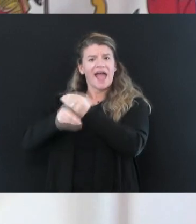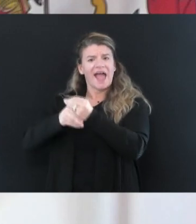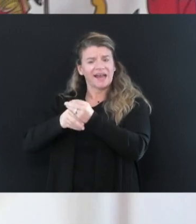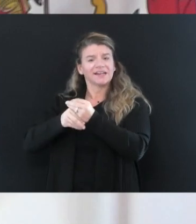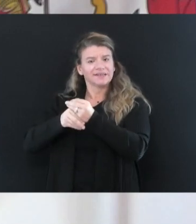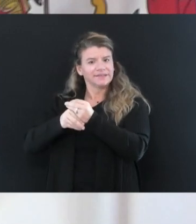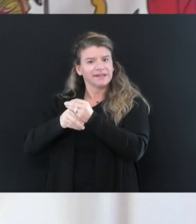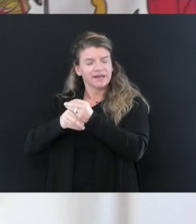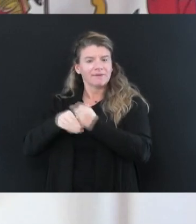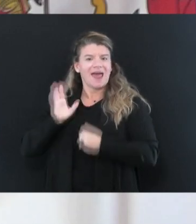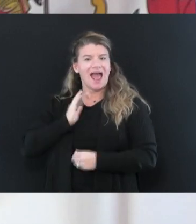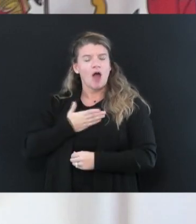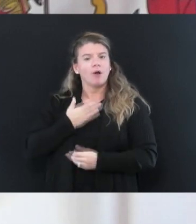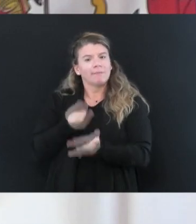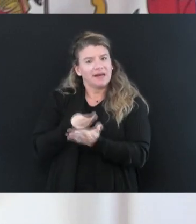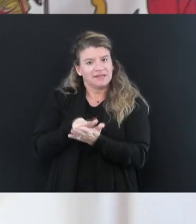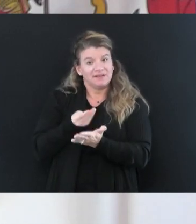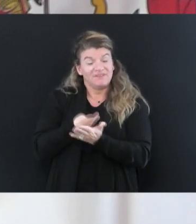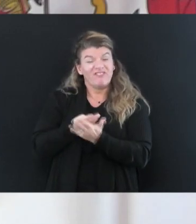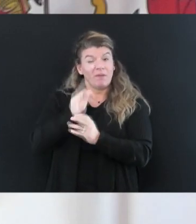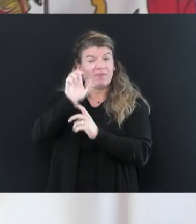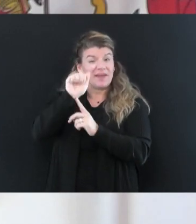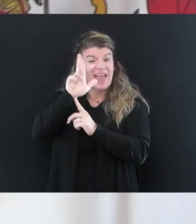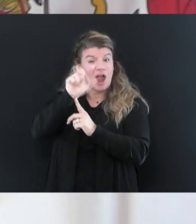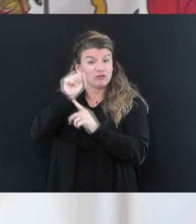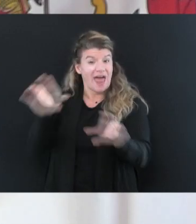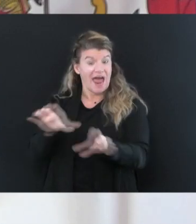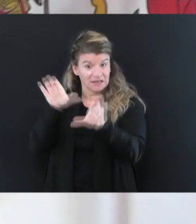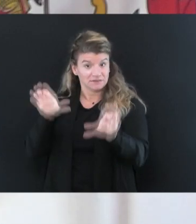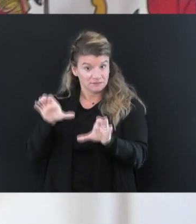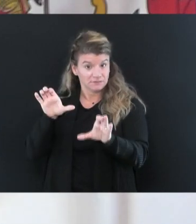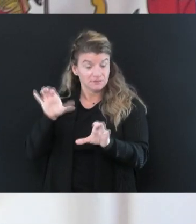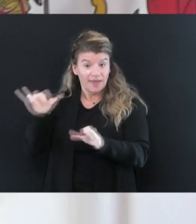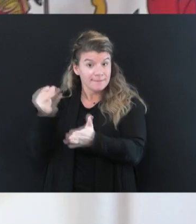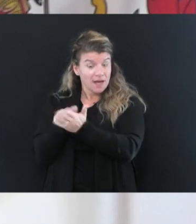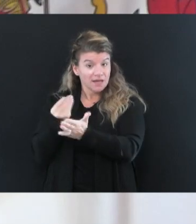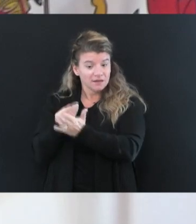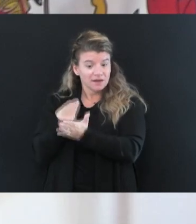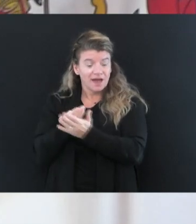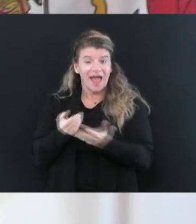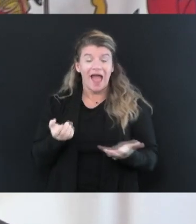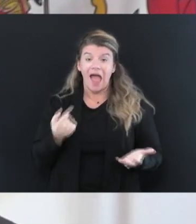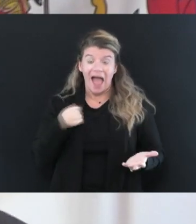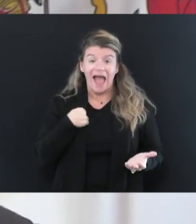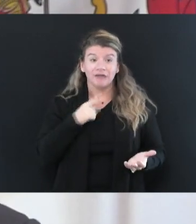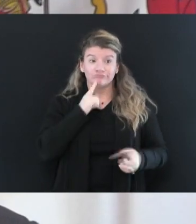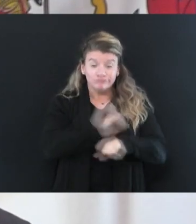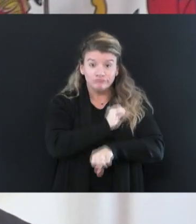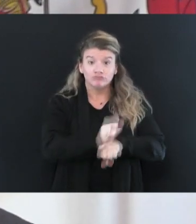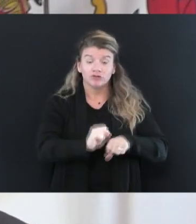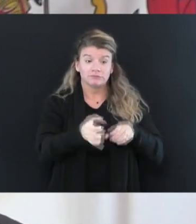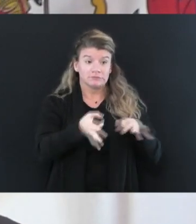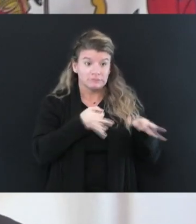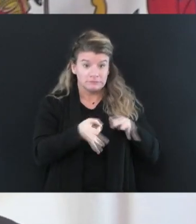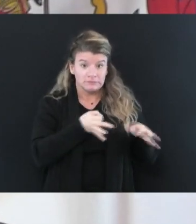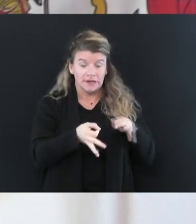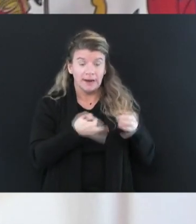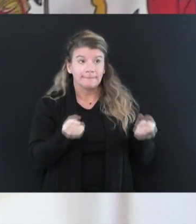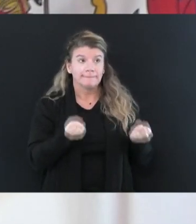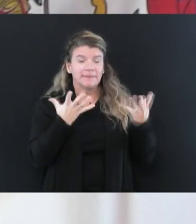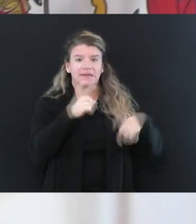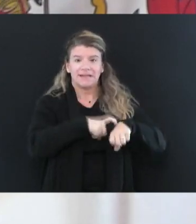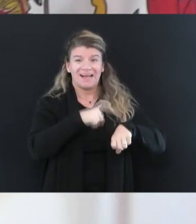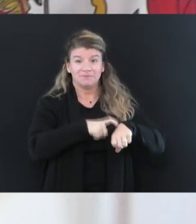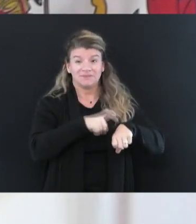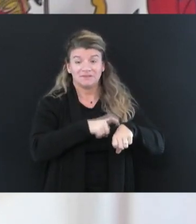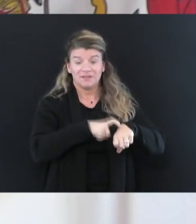money. Now, I've been through this 14 times, but I'm going to go through it again,